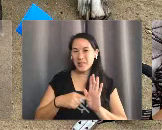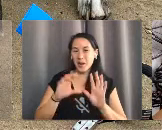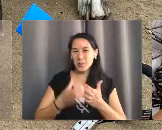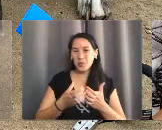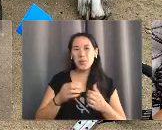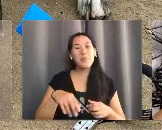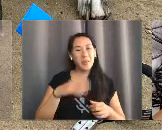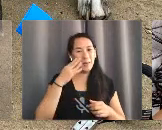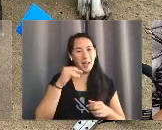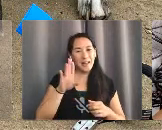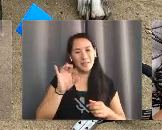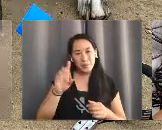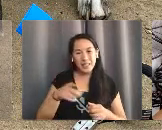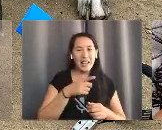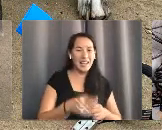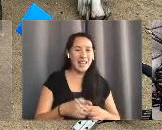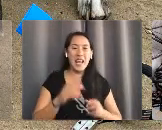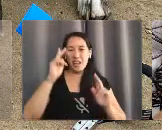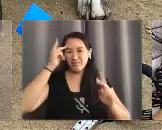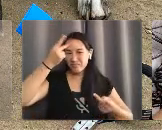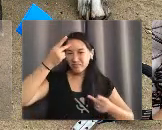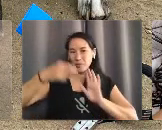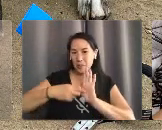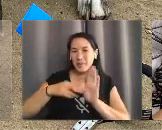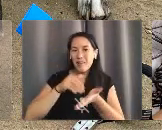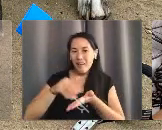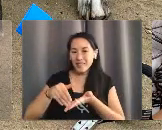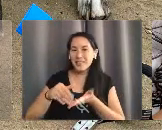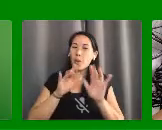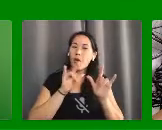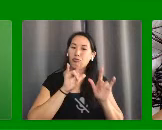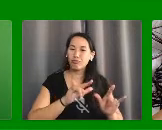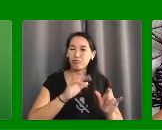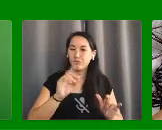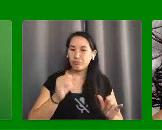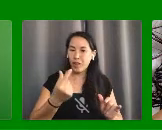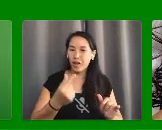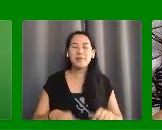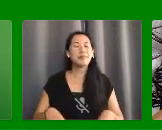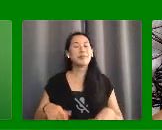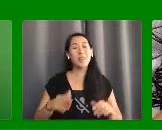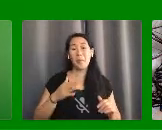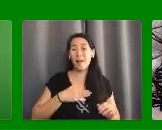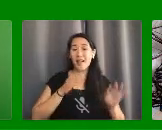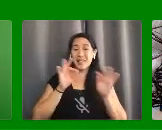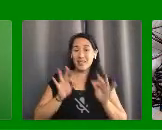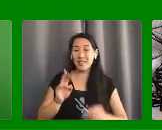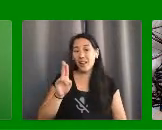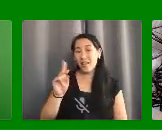discriminated quite often. So I just wanted to give him a little love there. So with that being said, what is my definition of